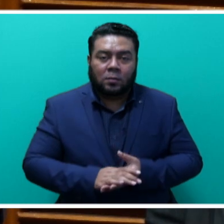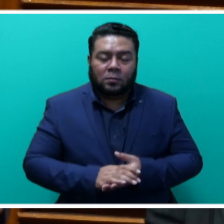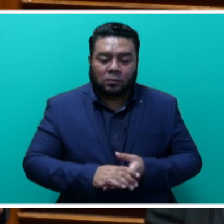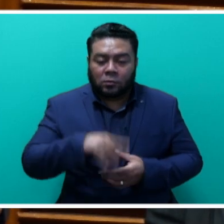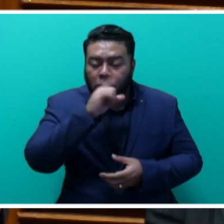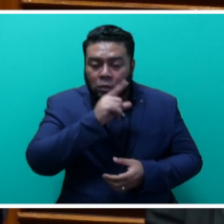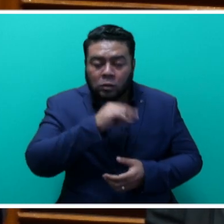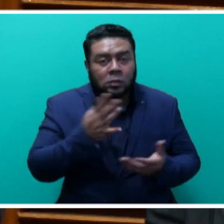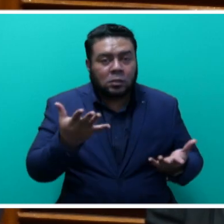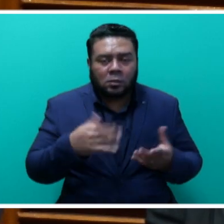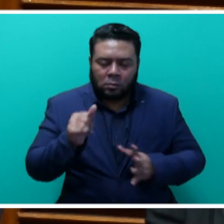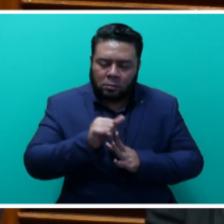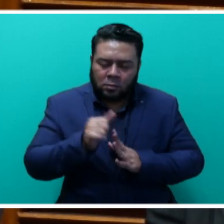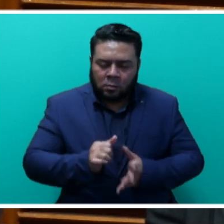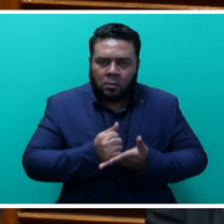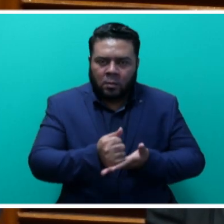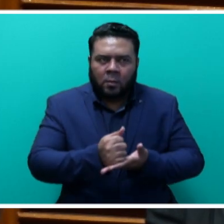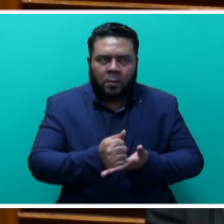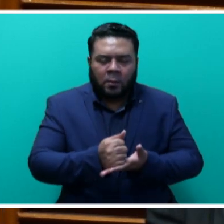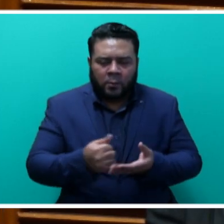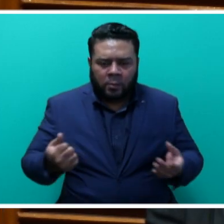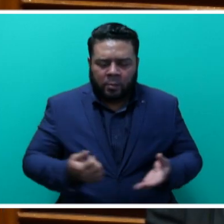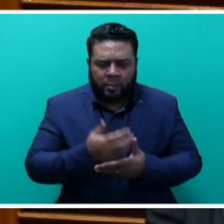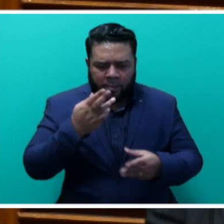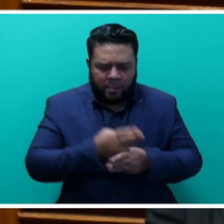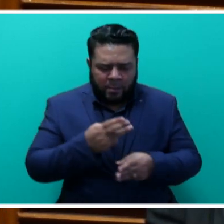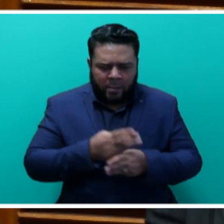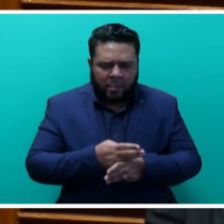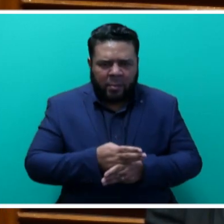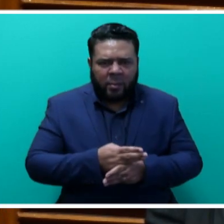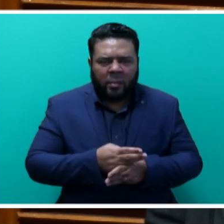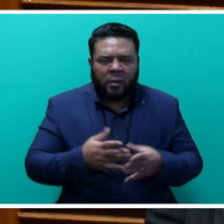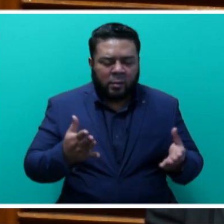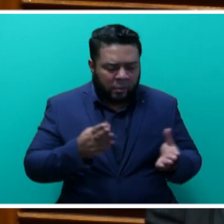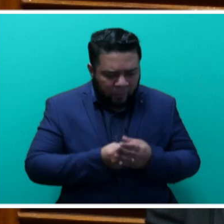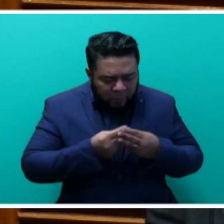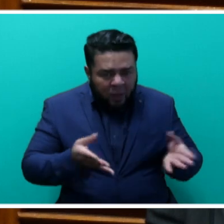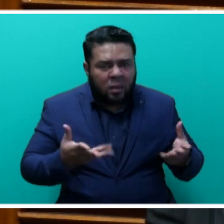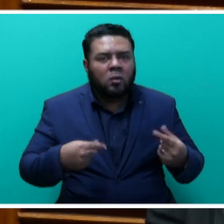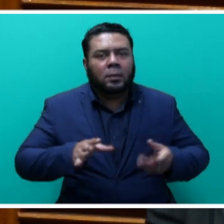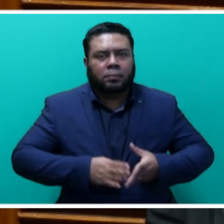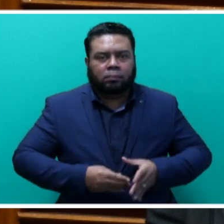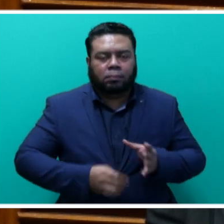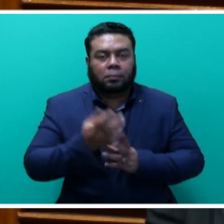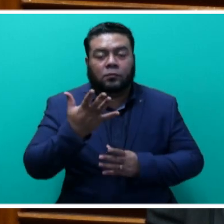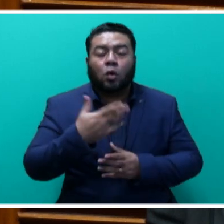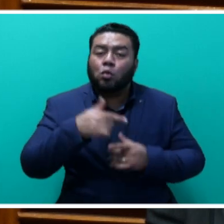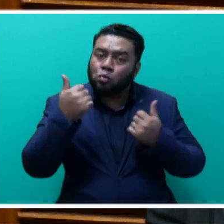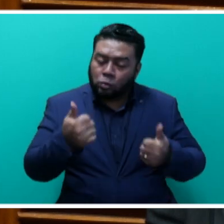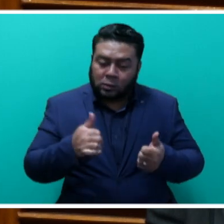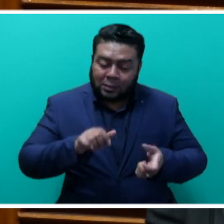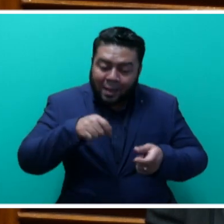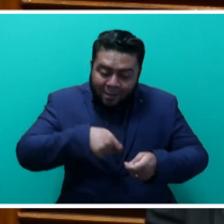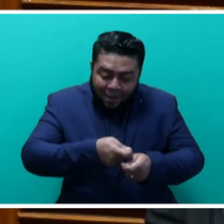under the program to strengthen the manufacturing of logs and mahogany waste, to enhance the key roles of wood carvers